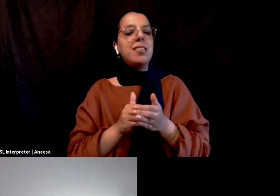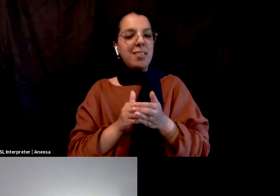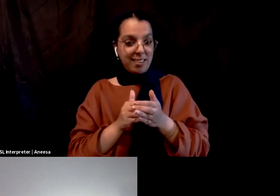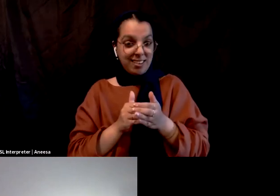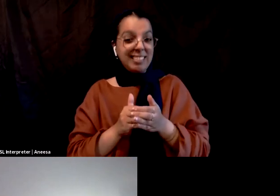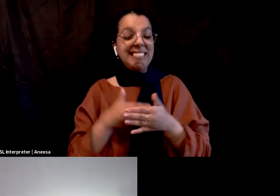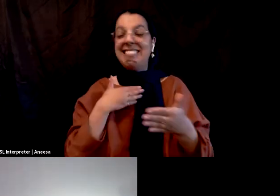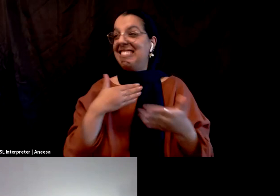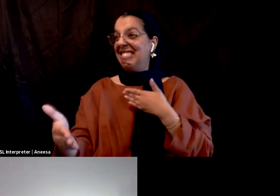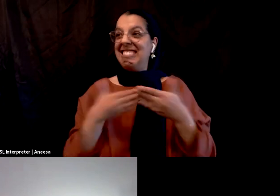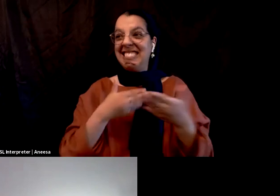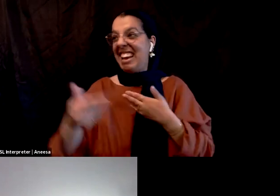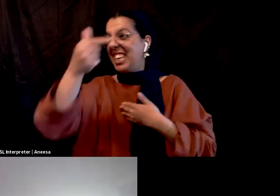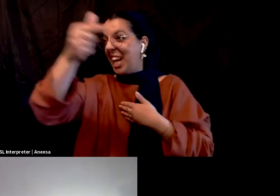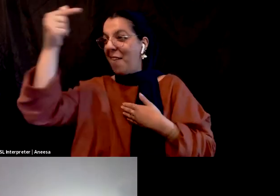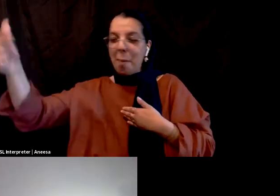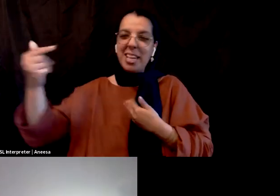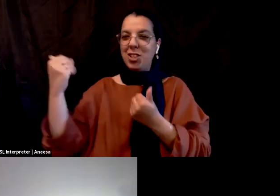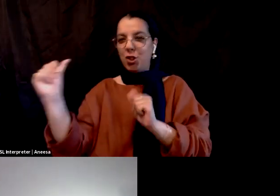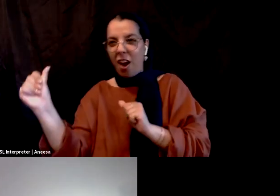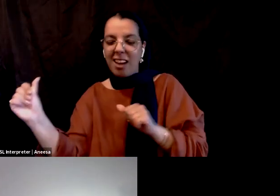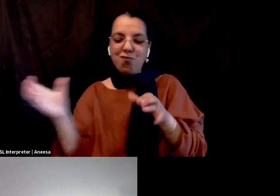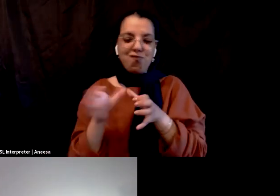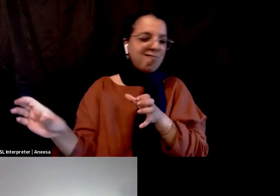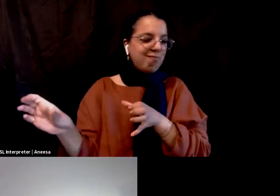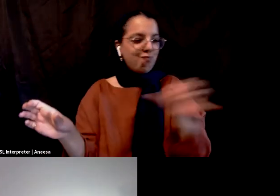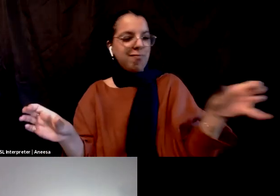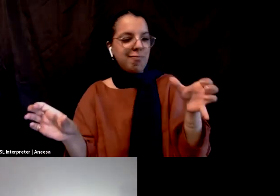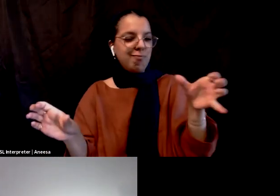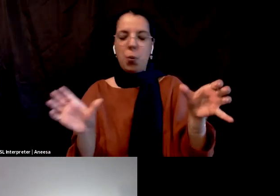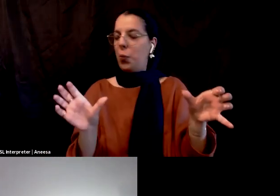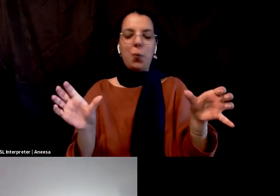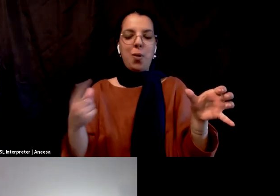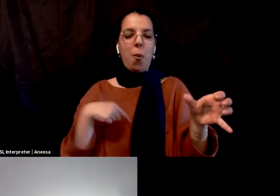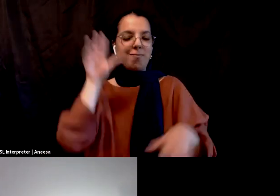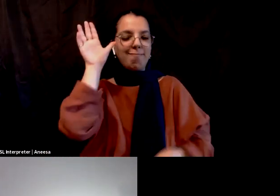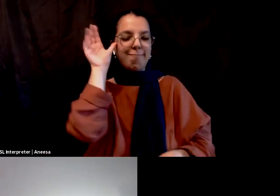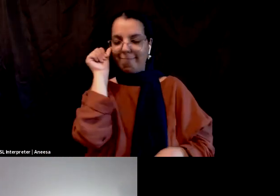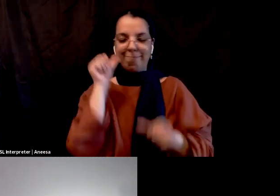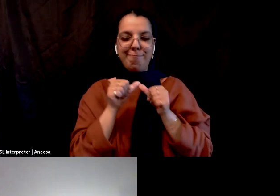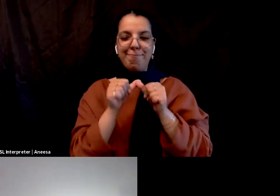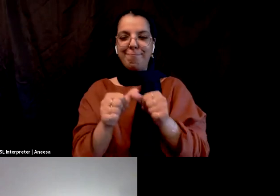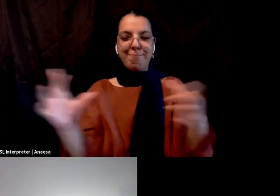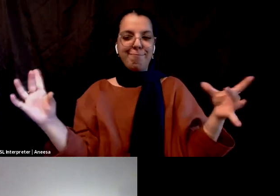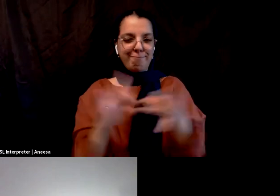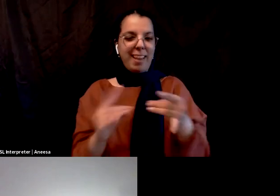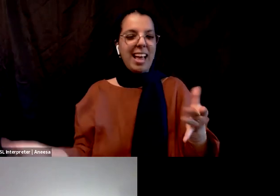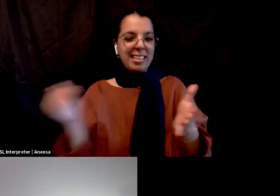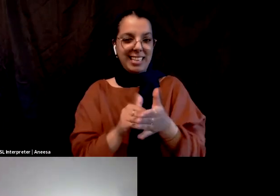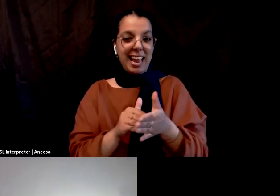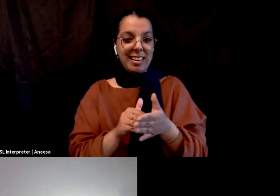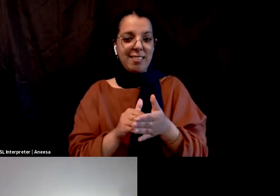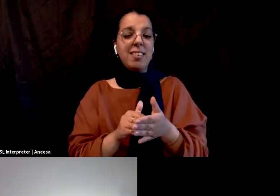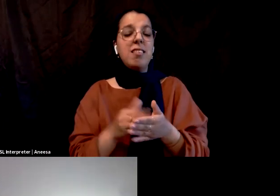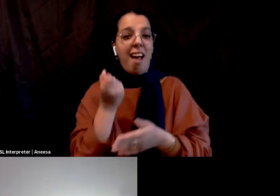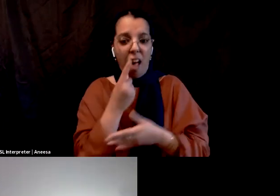colonial efforts at separating us. And you know, it's very difficult. It's a long-term agenda to